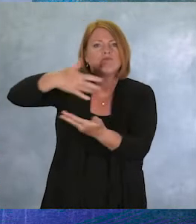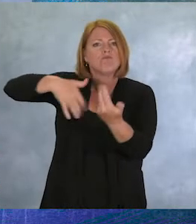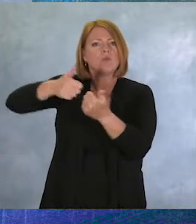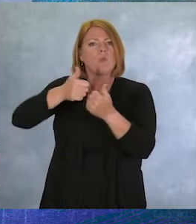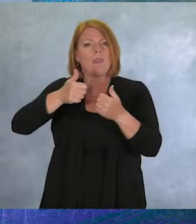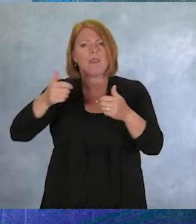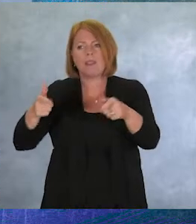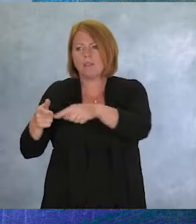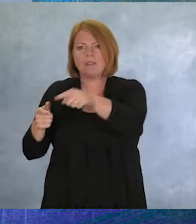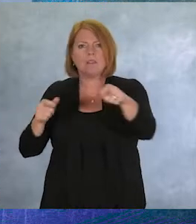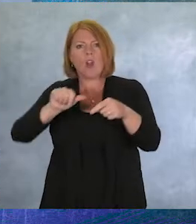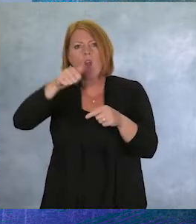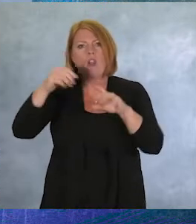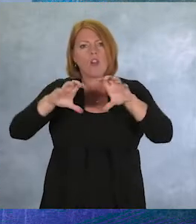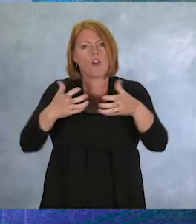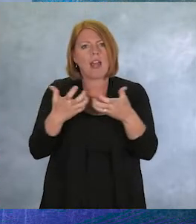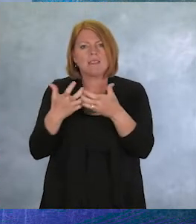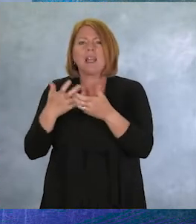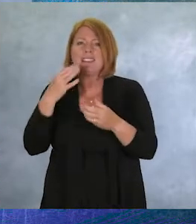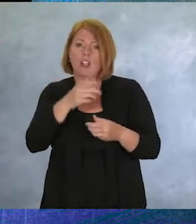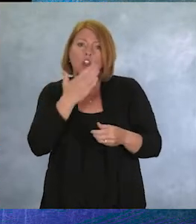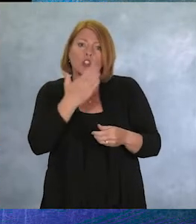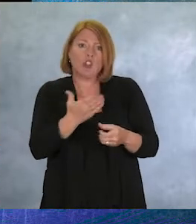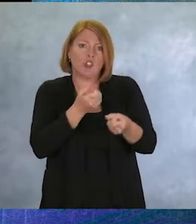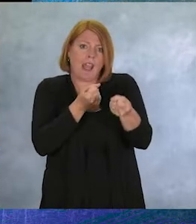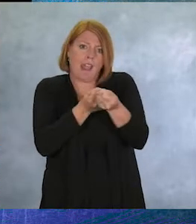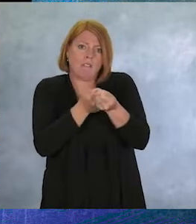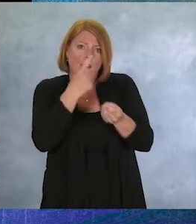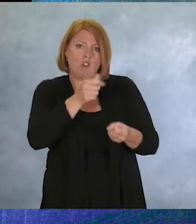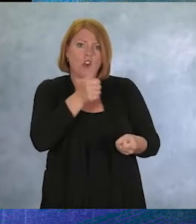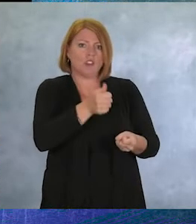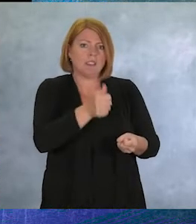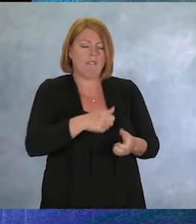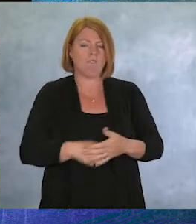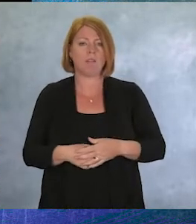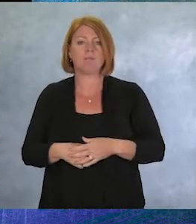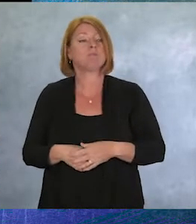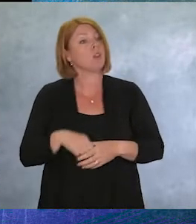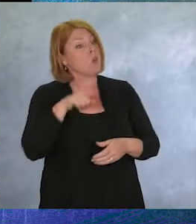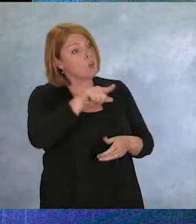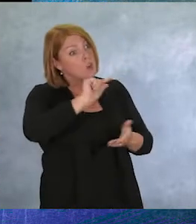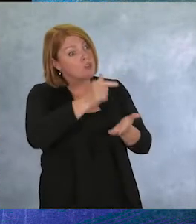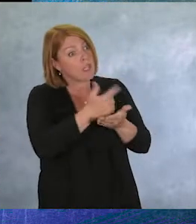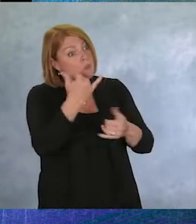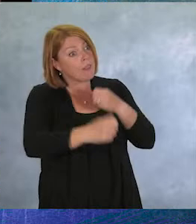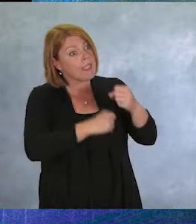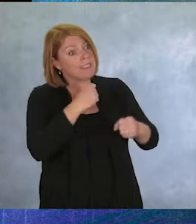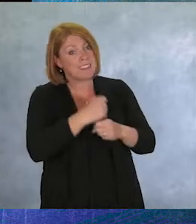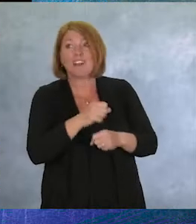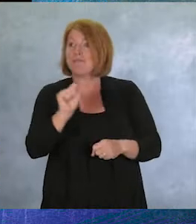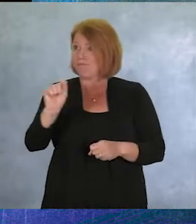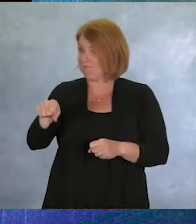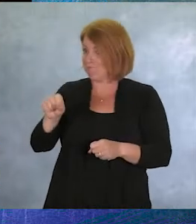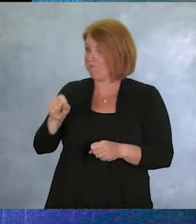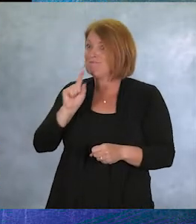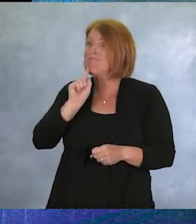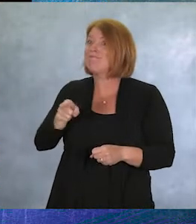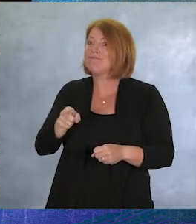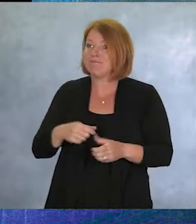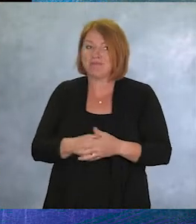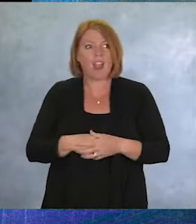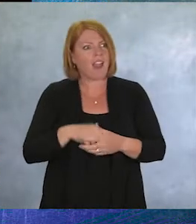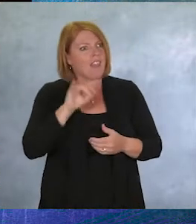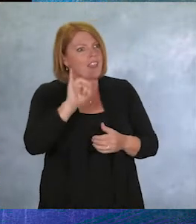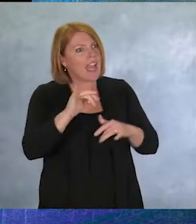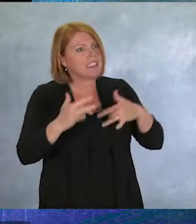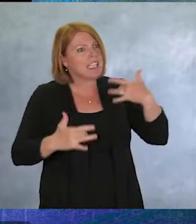peers and has become a great self-advocate. Are you graduating this year? Yeah, I actually am. So, okay, that's really,